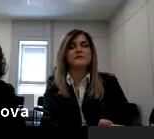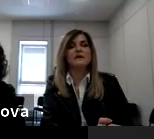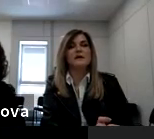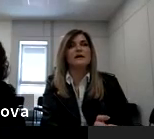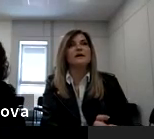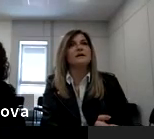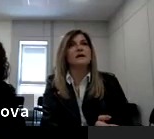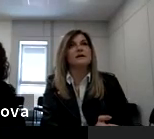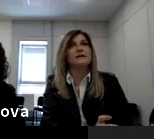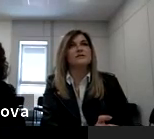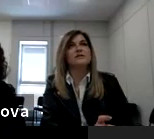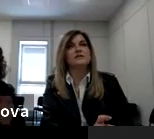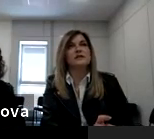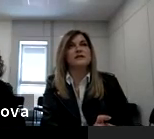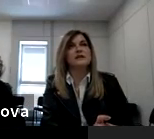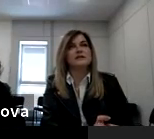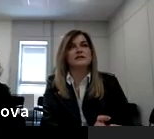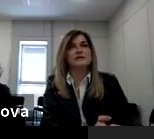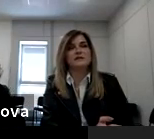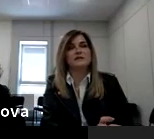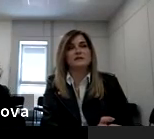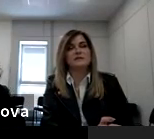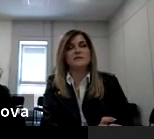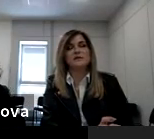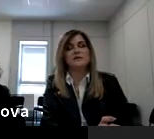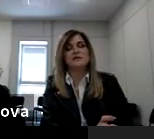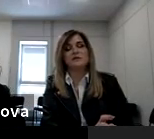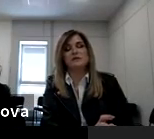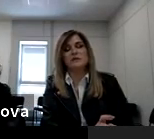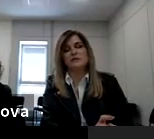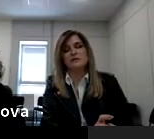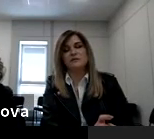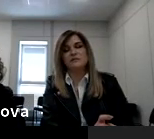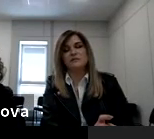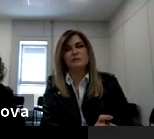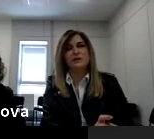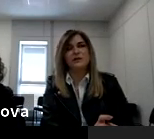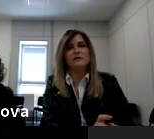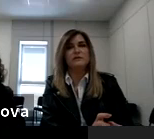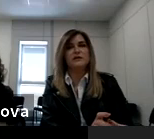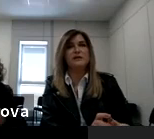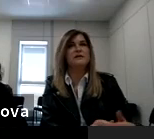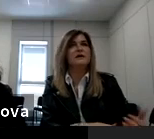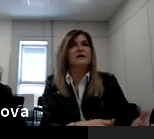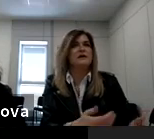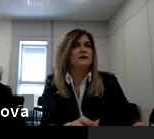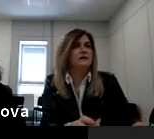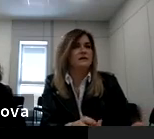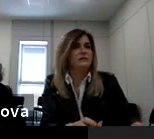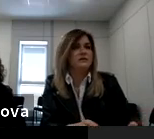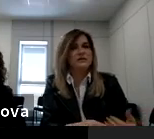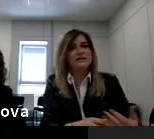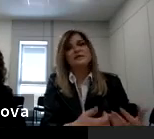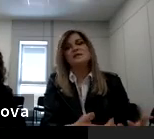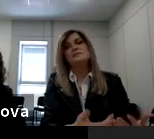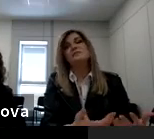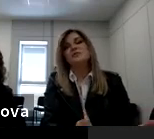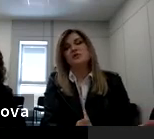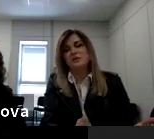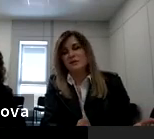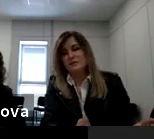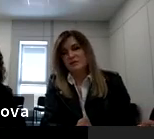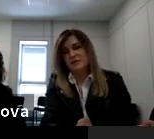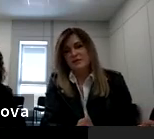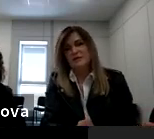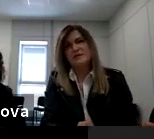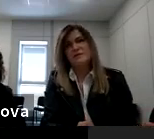So yeah, actually facade lighting, it's a segment where we how to say it is a